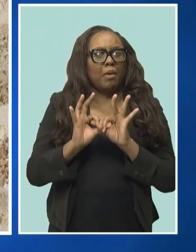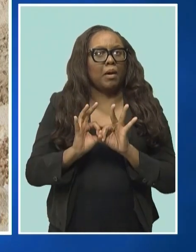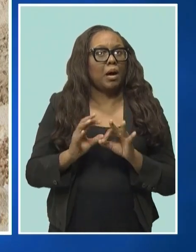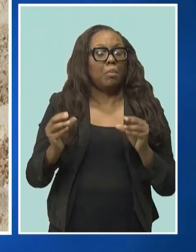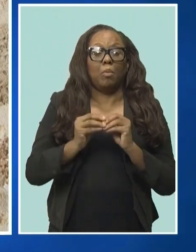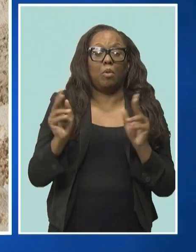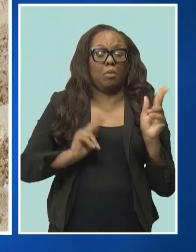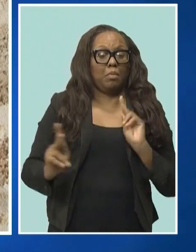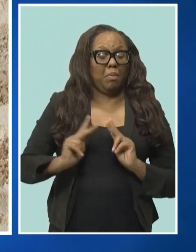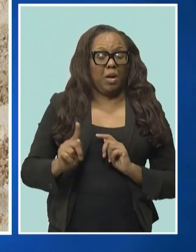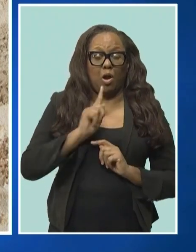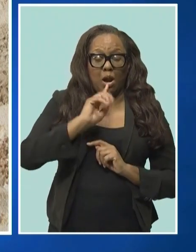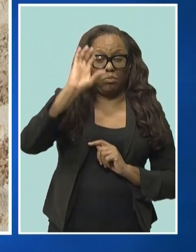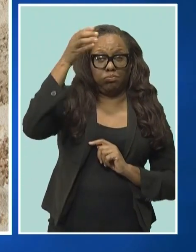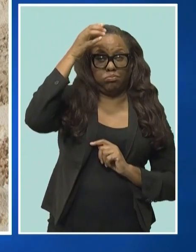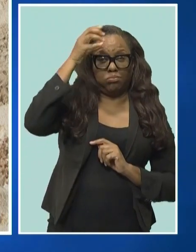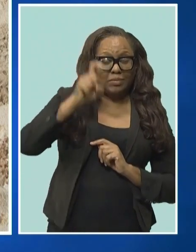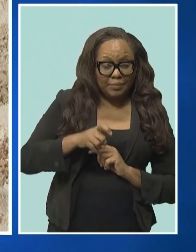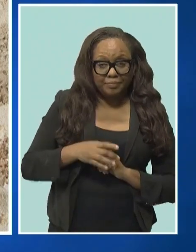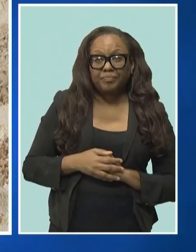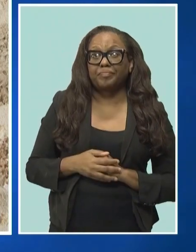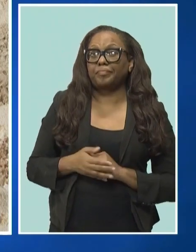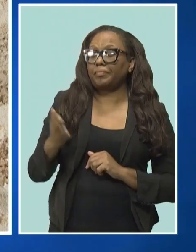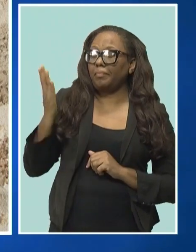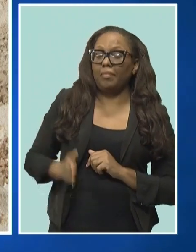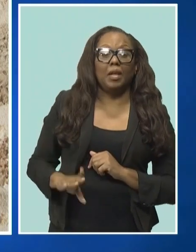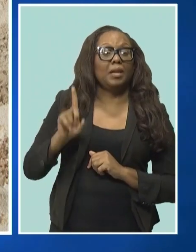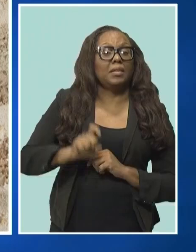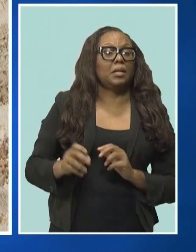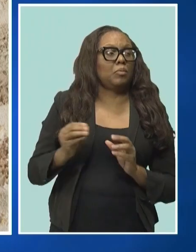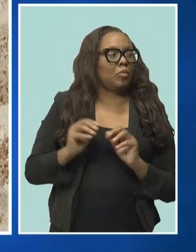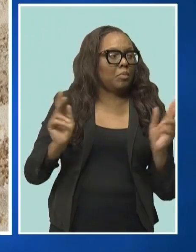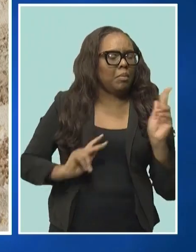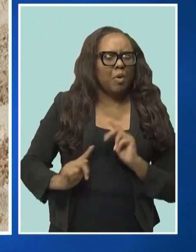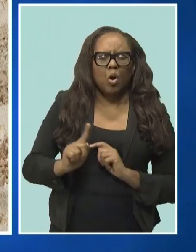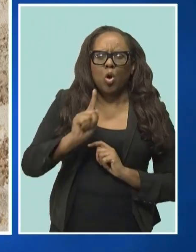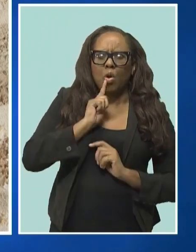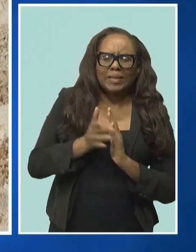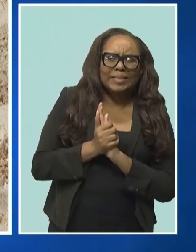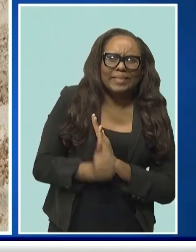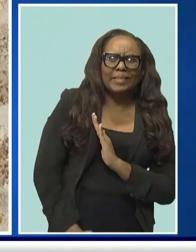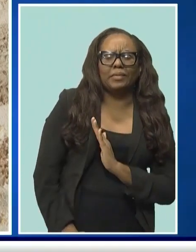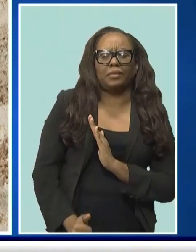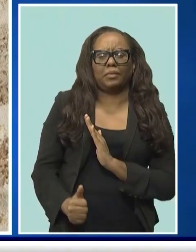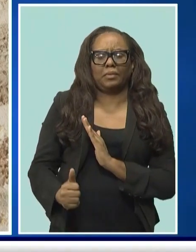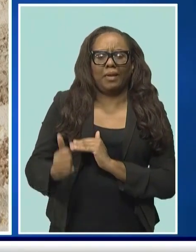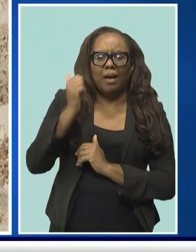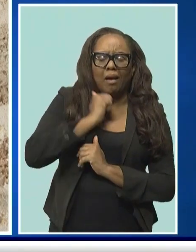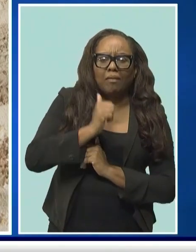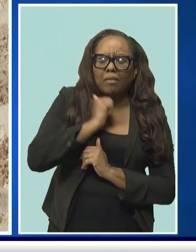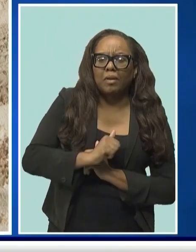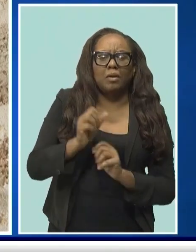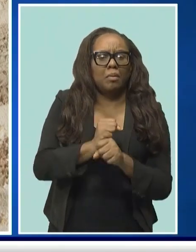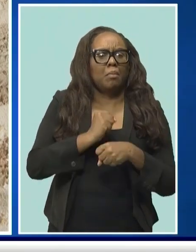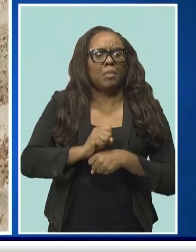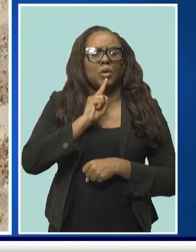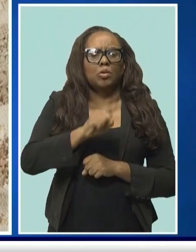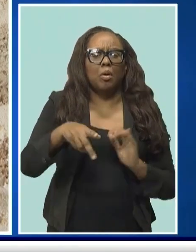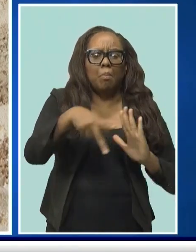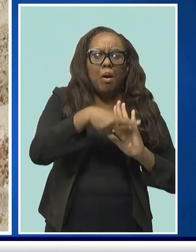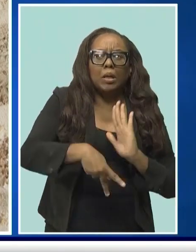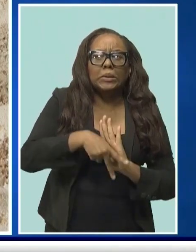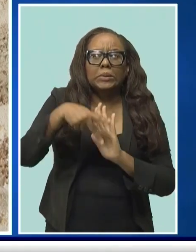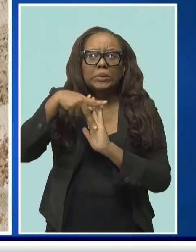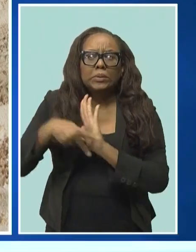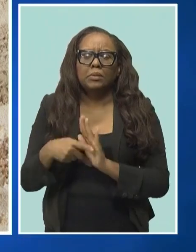a new one, and we need more experts on the ground every day, making sure that the policies and procedures from a